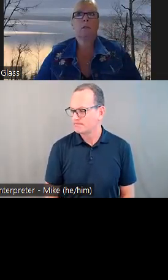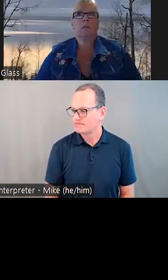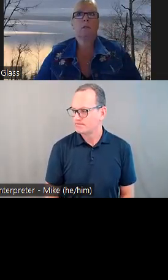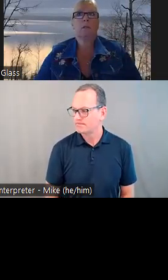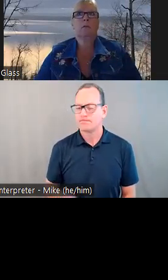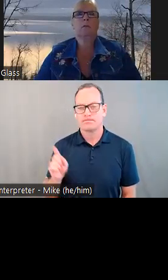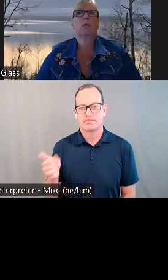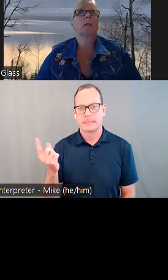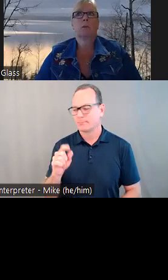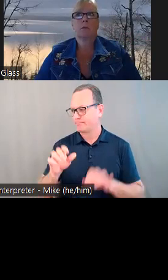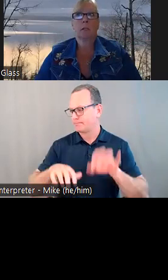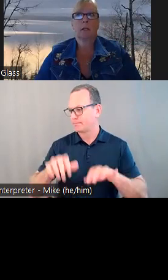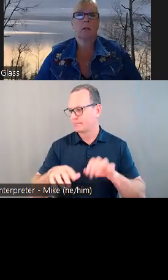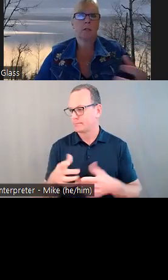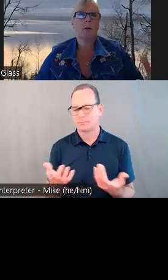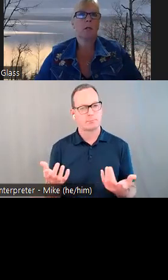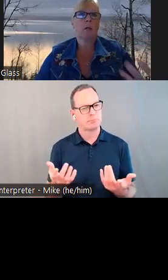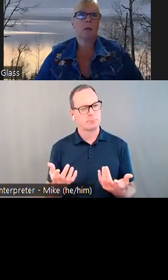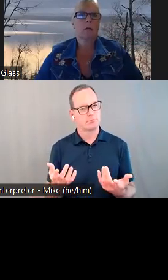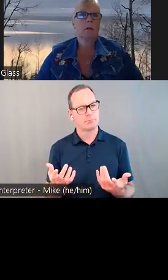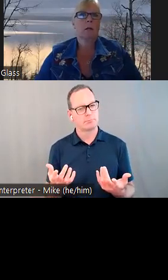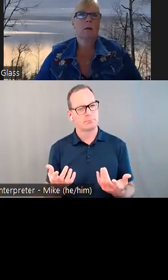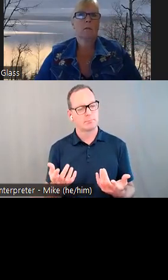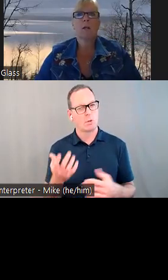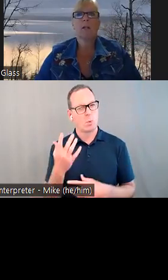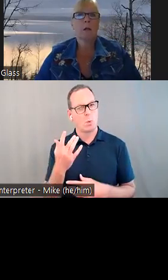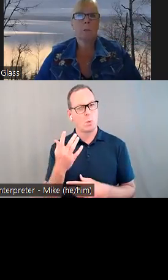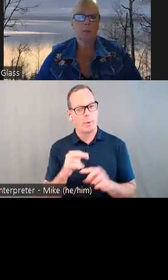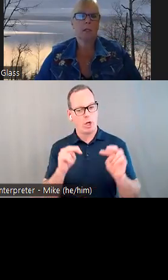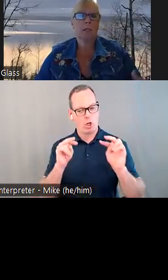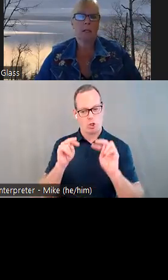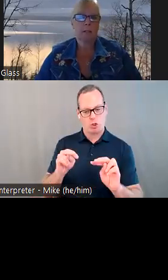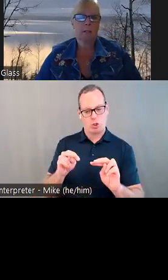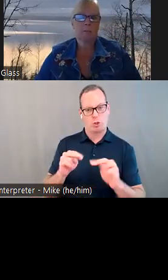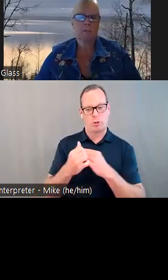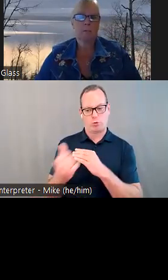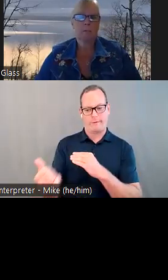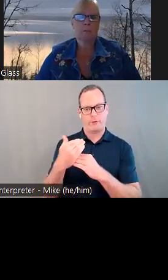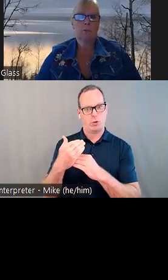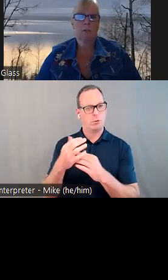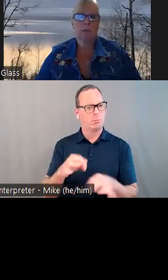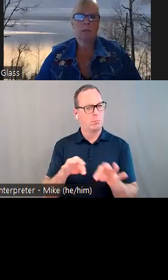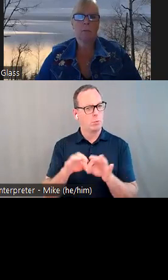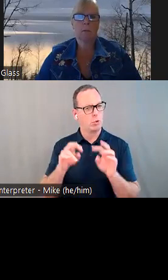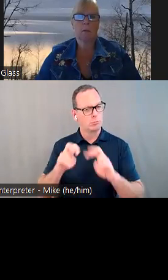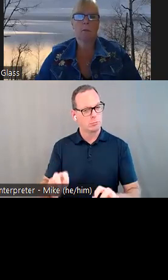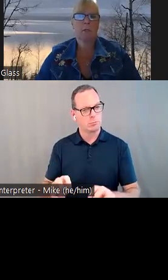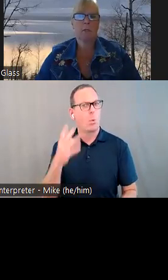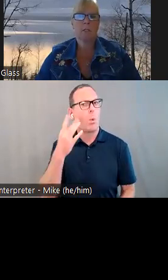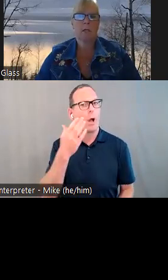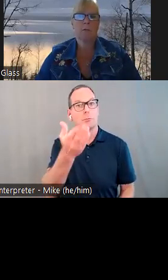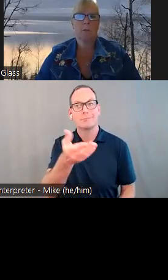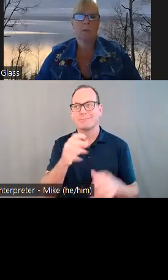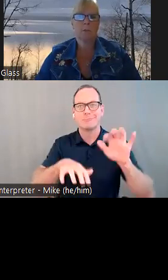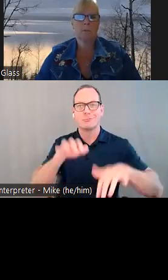us to look at the referral in and out numbers? How can they help us? What do they tell us? Just feel free to type a comment into